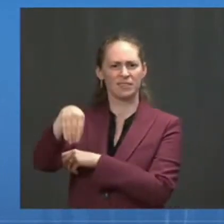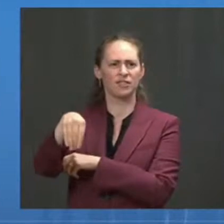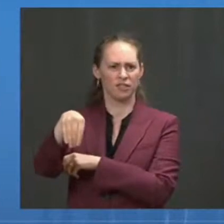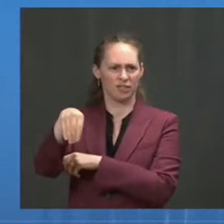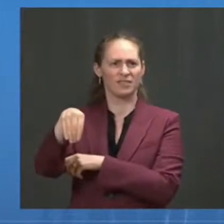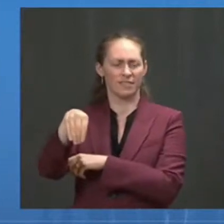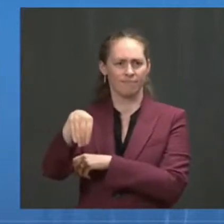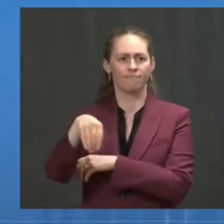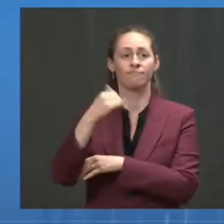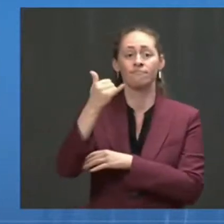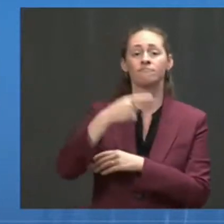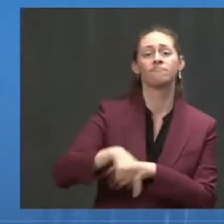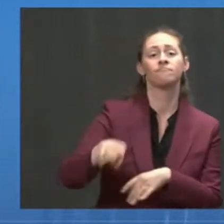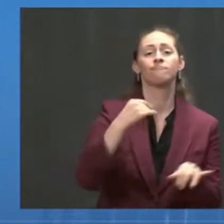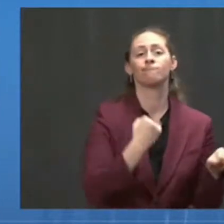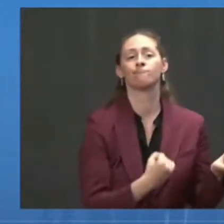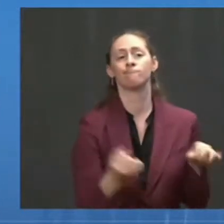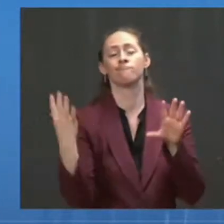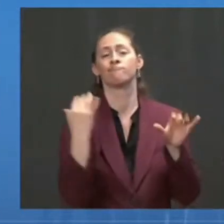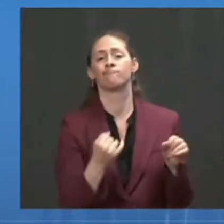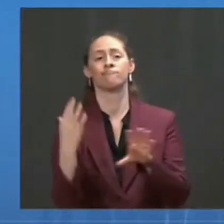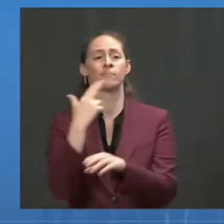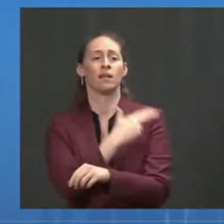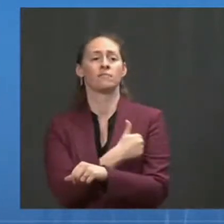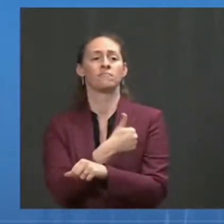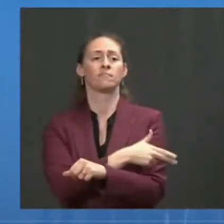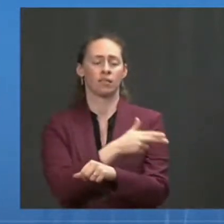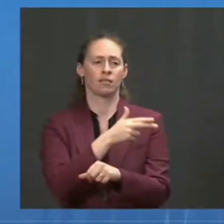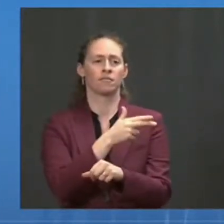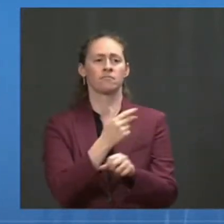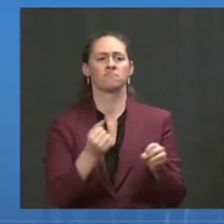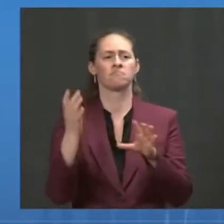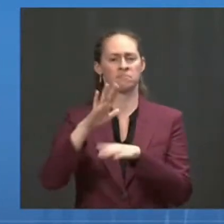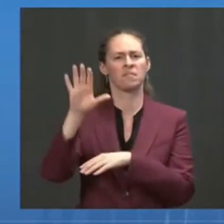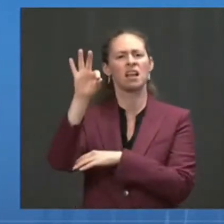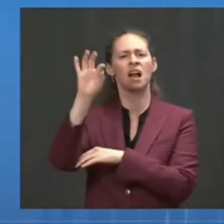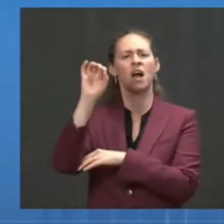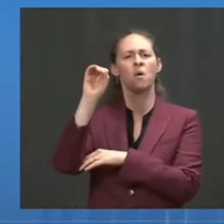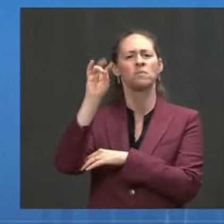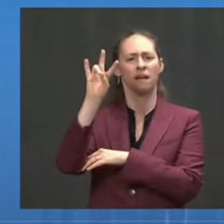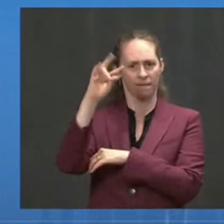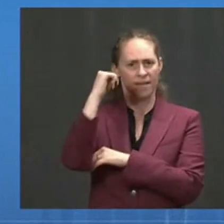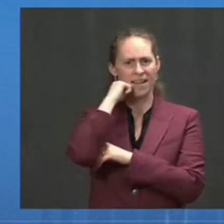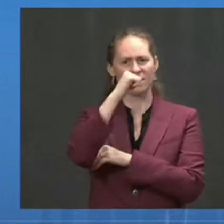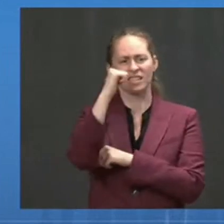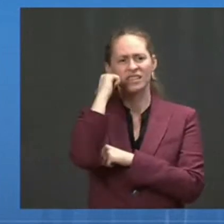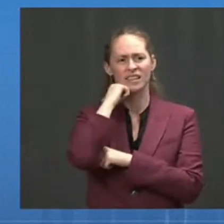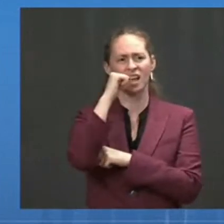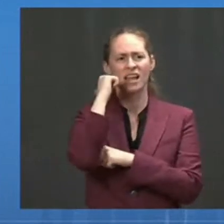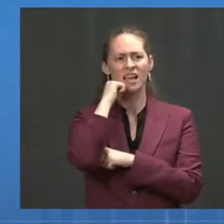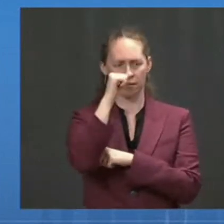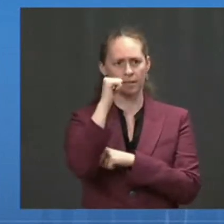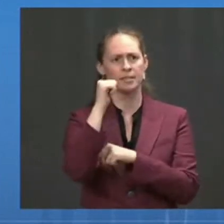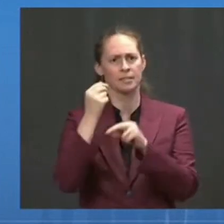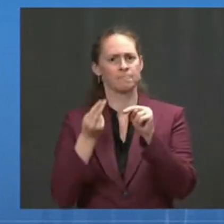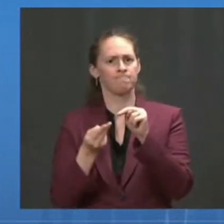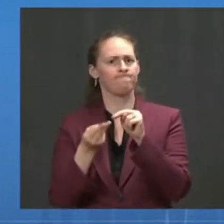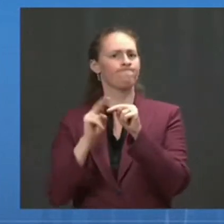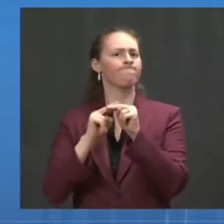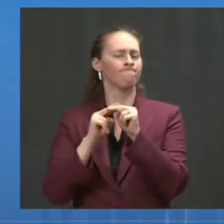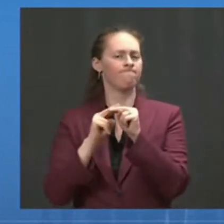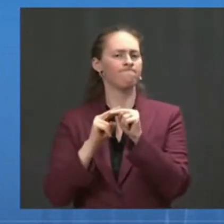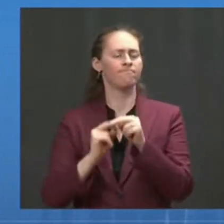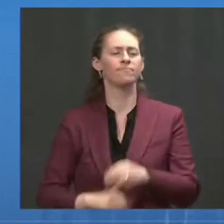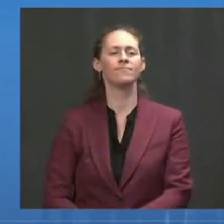about 9,700 per day, an increase of about 31% from the prior 7-day period. And the 7-day average of